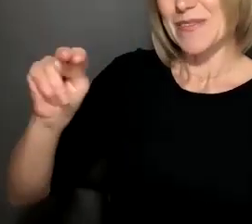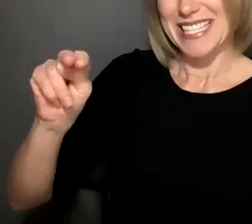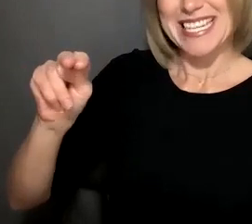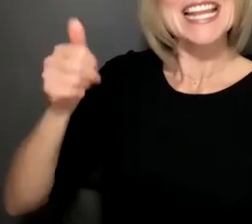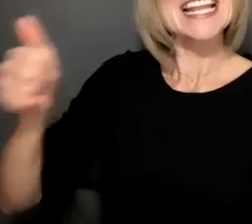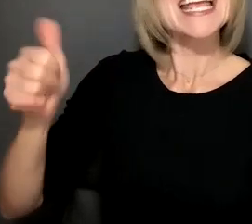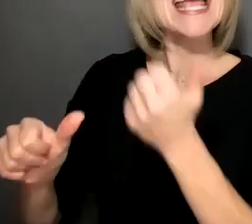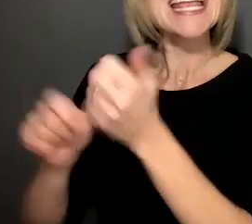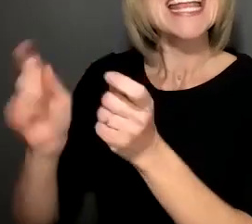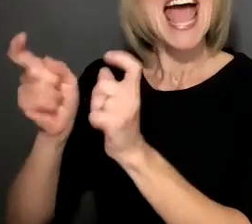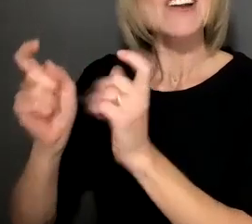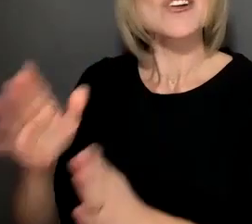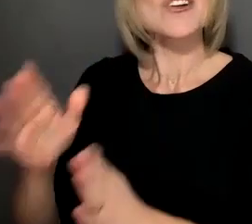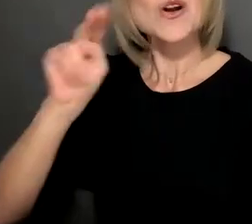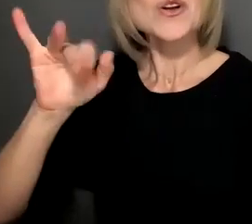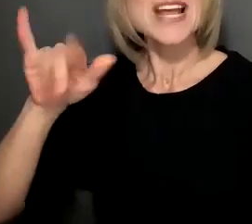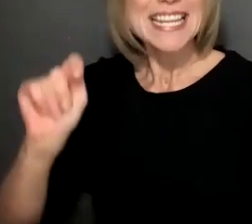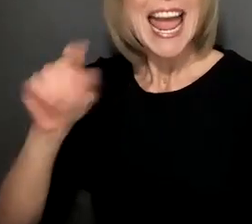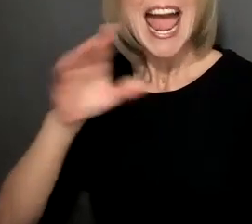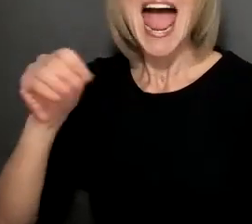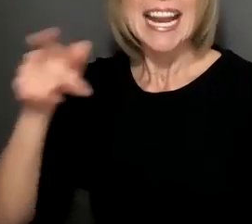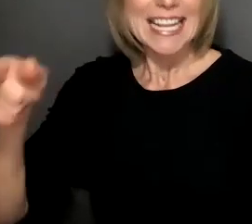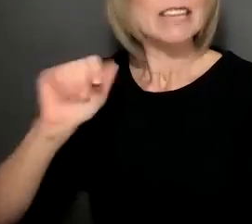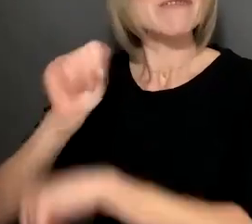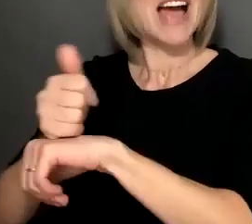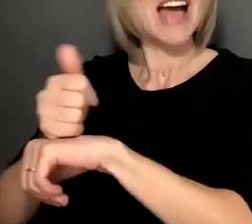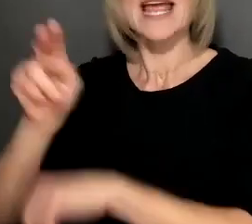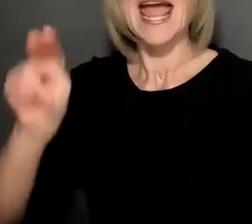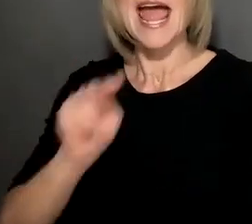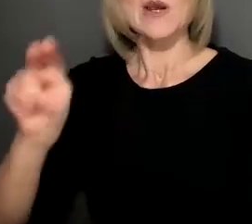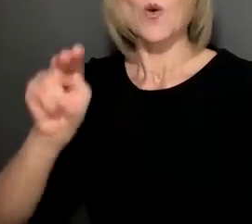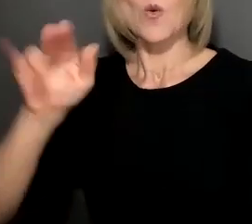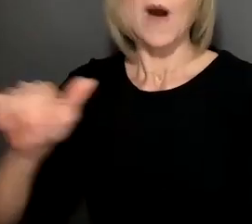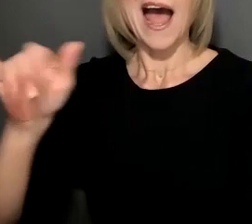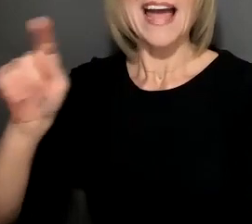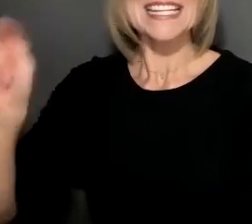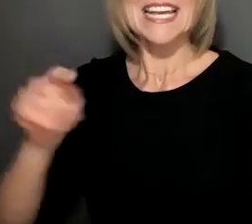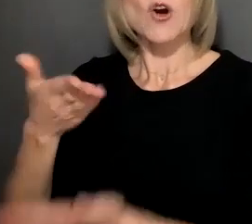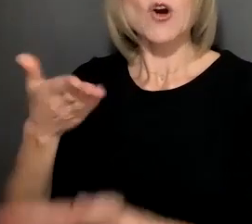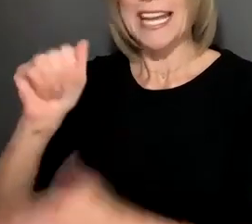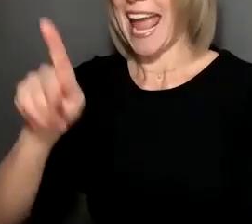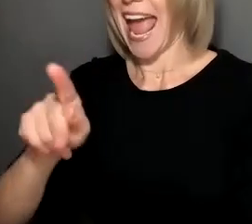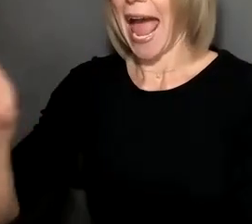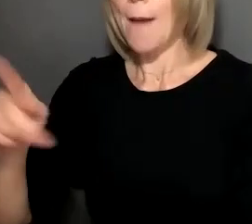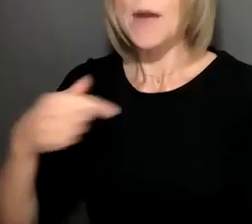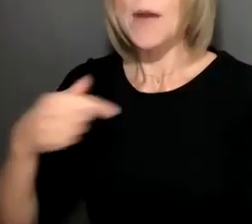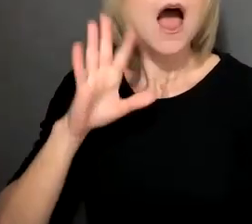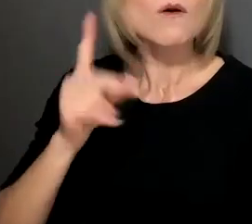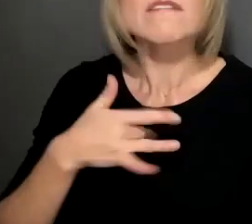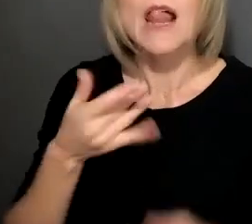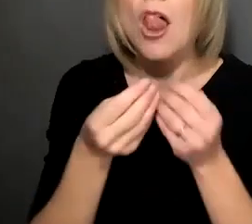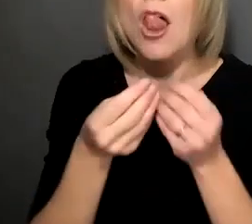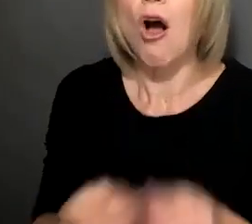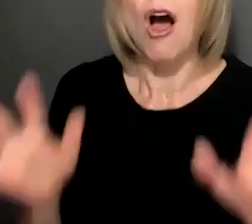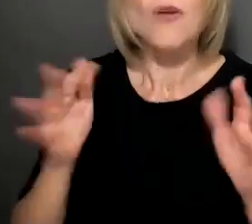popular NYT cooking app. I know I would be lost without those sheet pan meal recipes. Now,